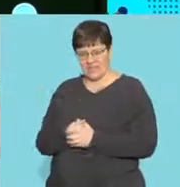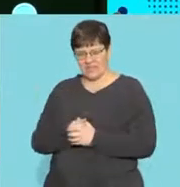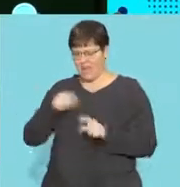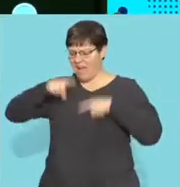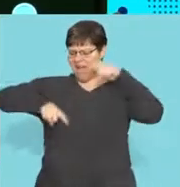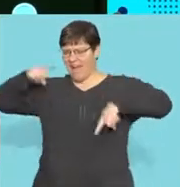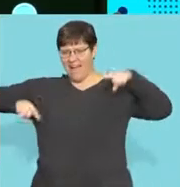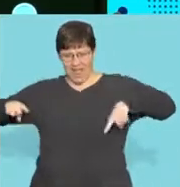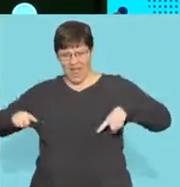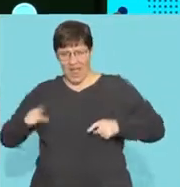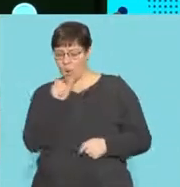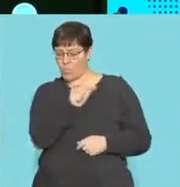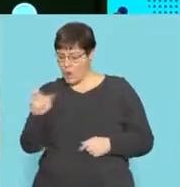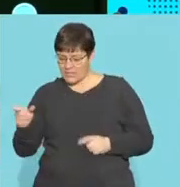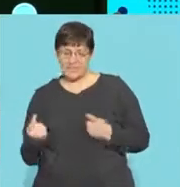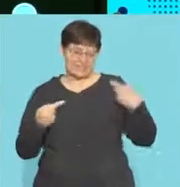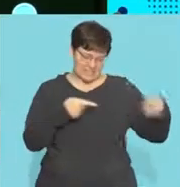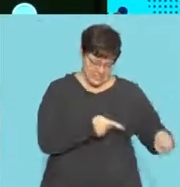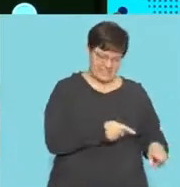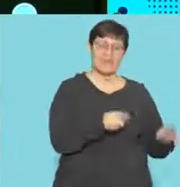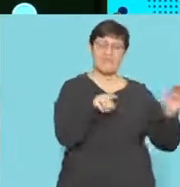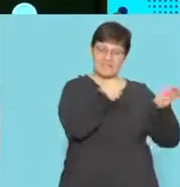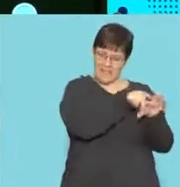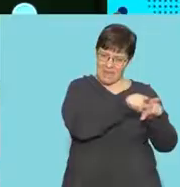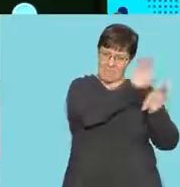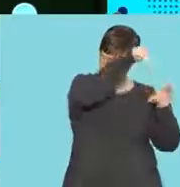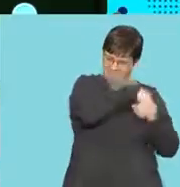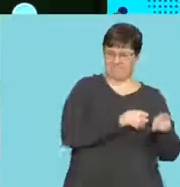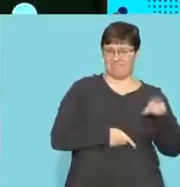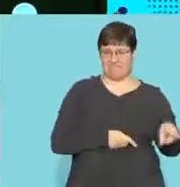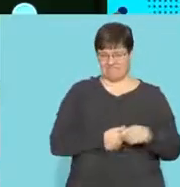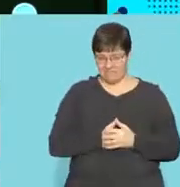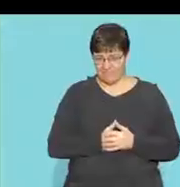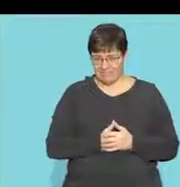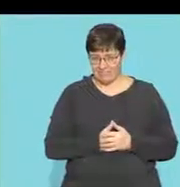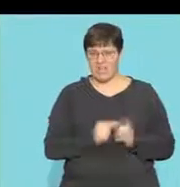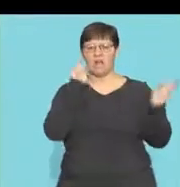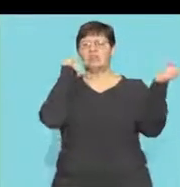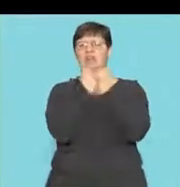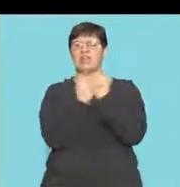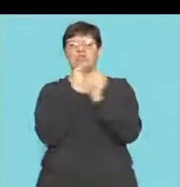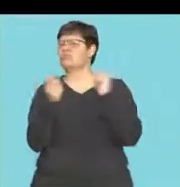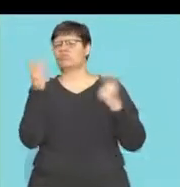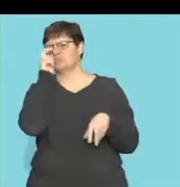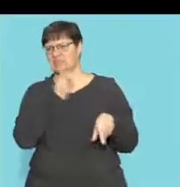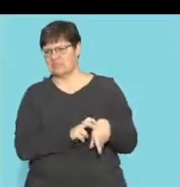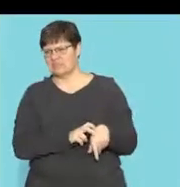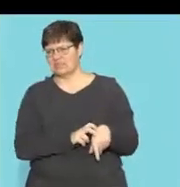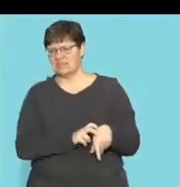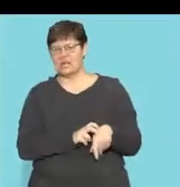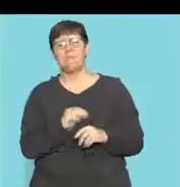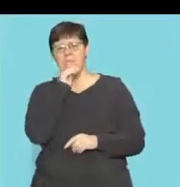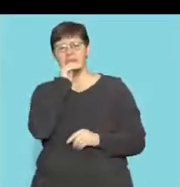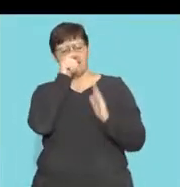still apply, and we're going to use them for the electrolytic cell. So there's no need to change things around. We've learned our definitions